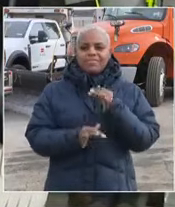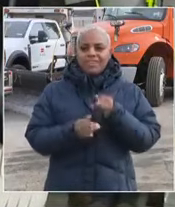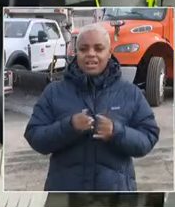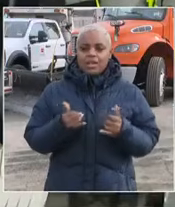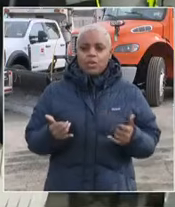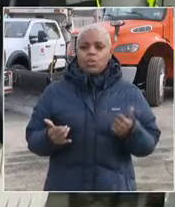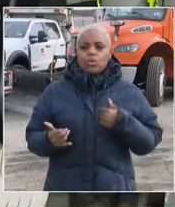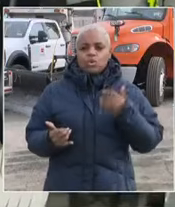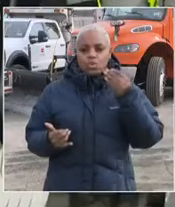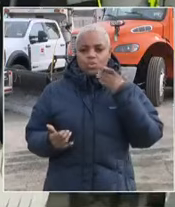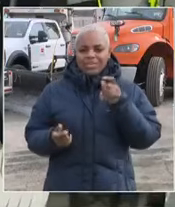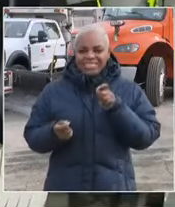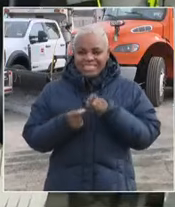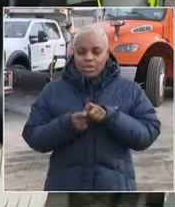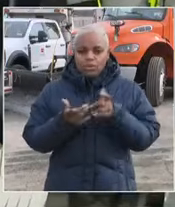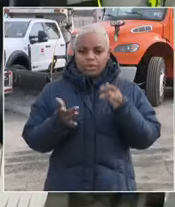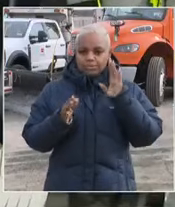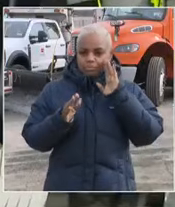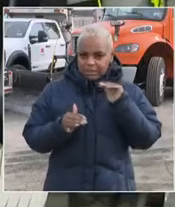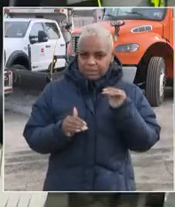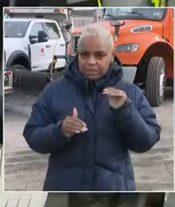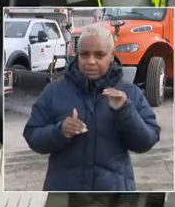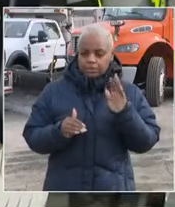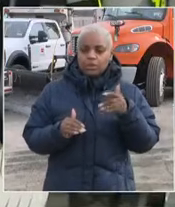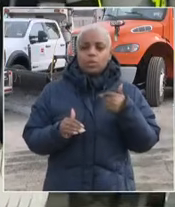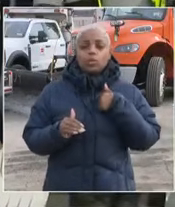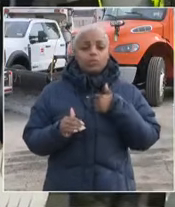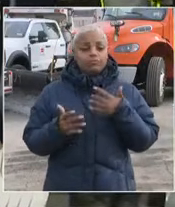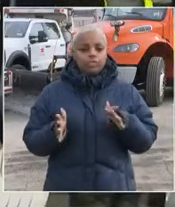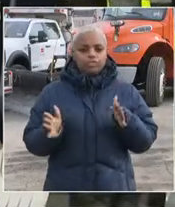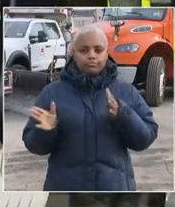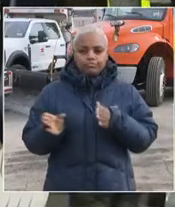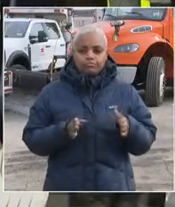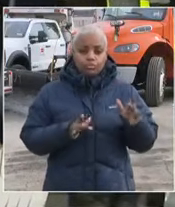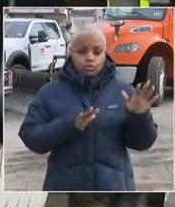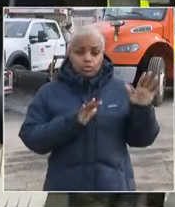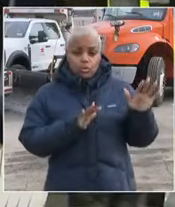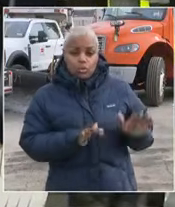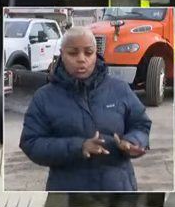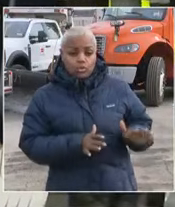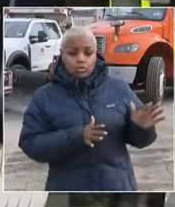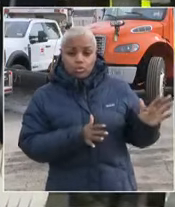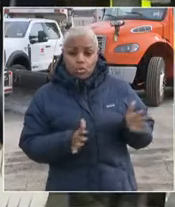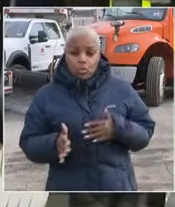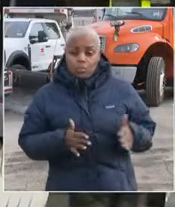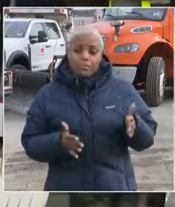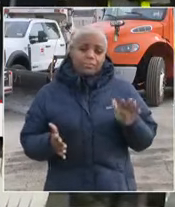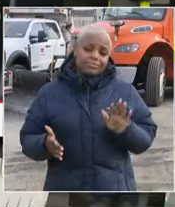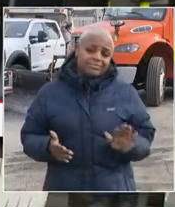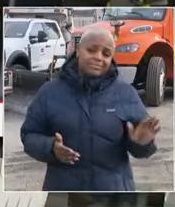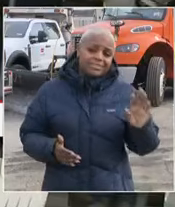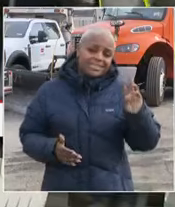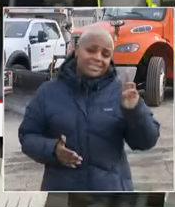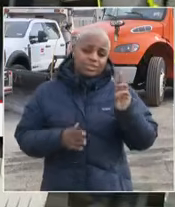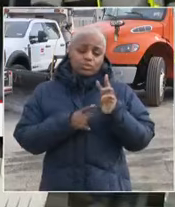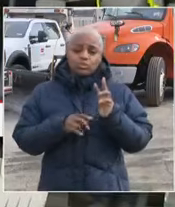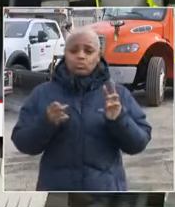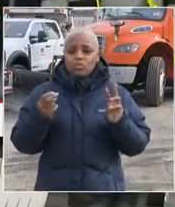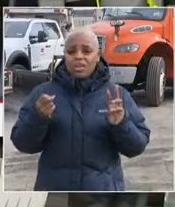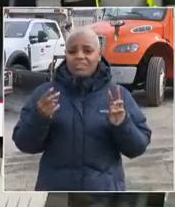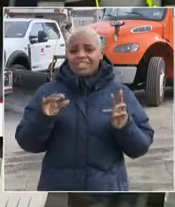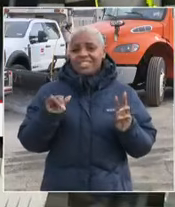and the snow team have been preparing for a storm somewhere in the neighborhood of 6 to 12 inches with potential for ice on the back